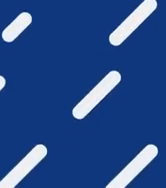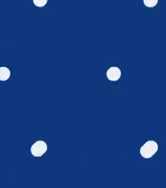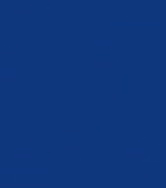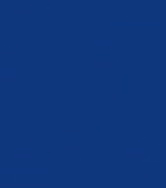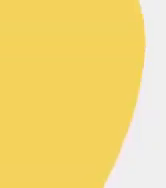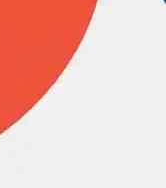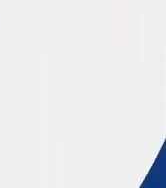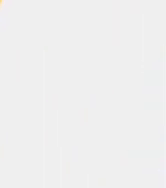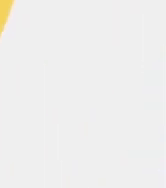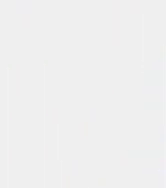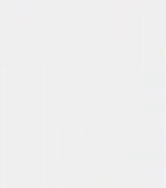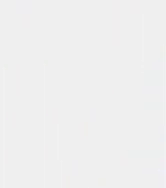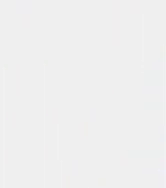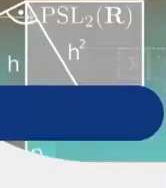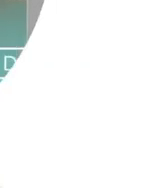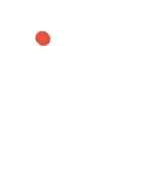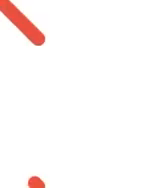Thank you.